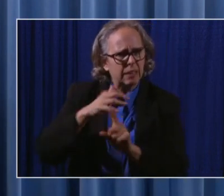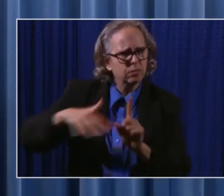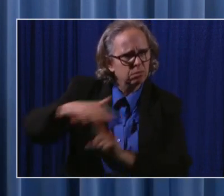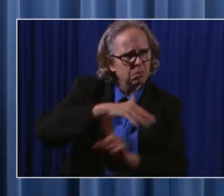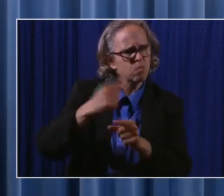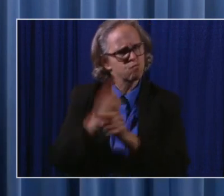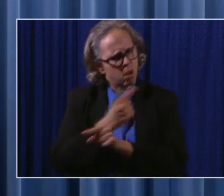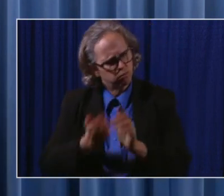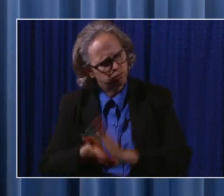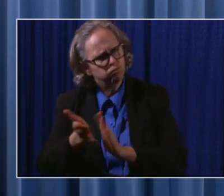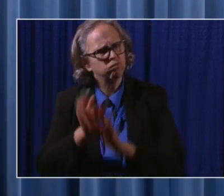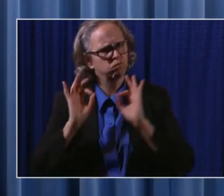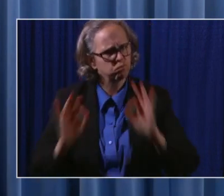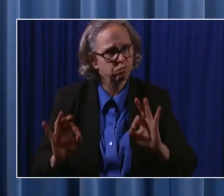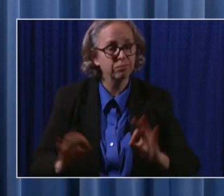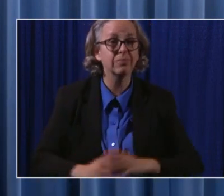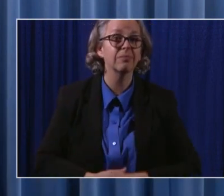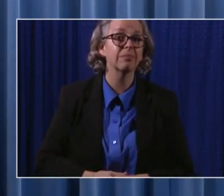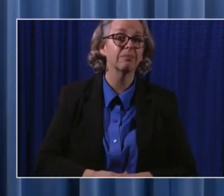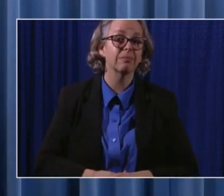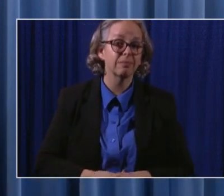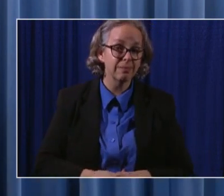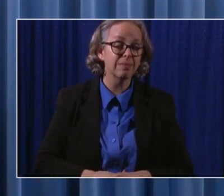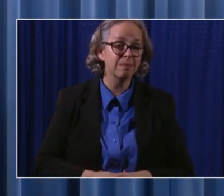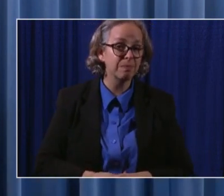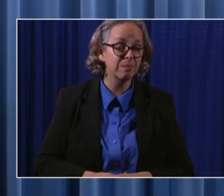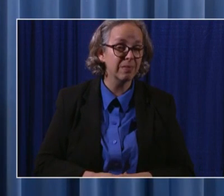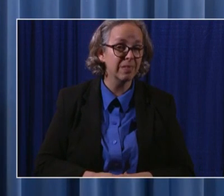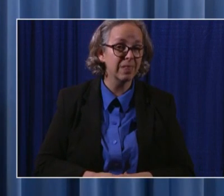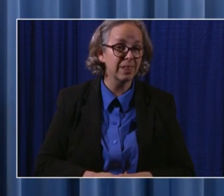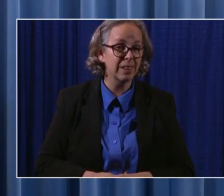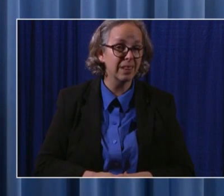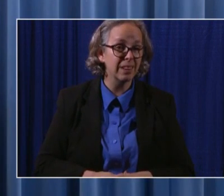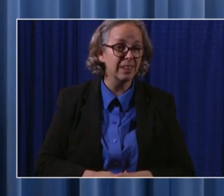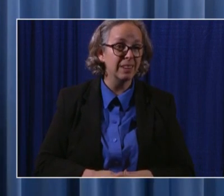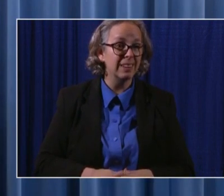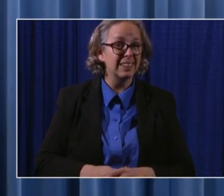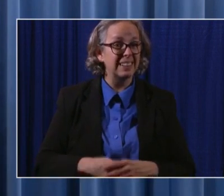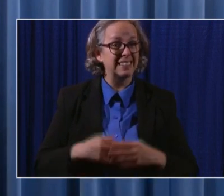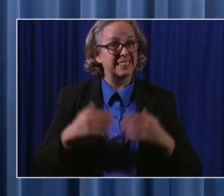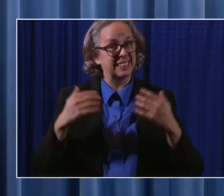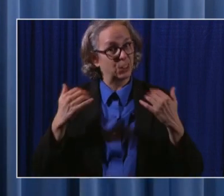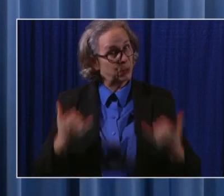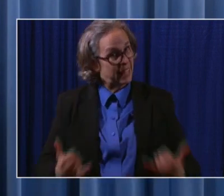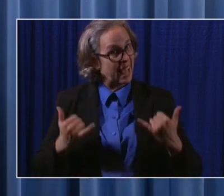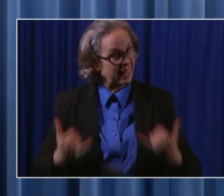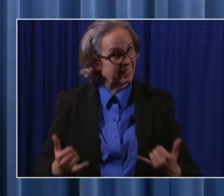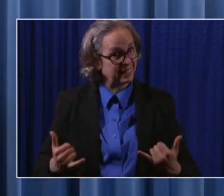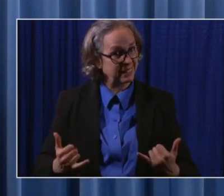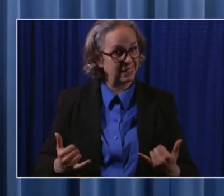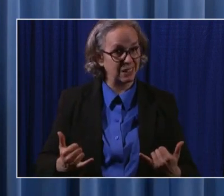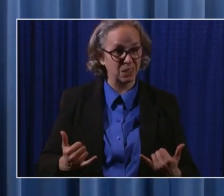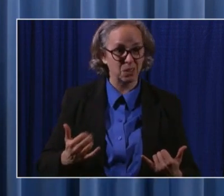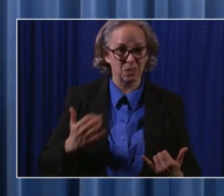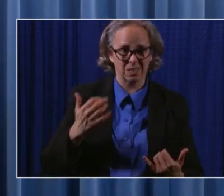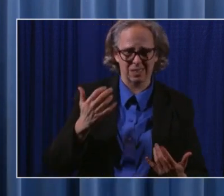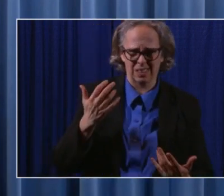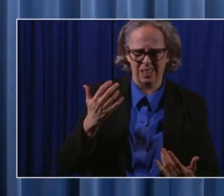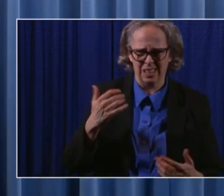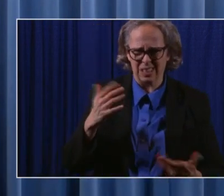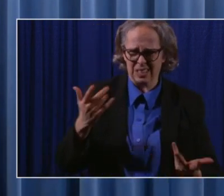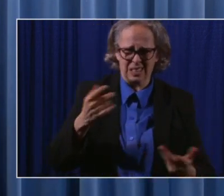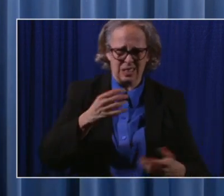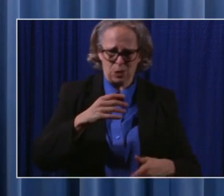run with the reduced ratios. It's also clear, however, particularly with school getting ready to start back